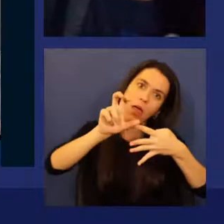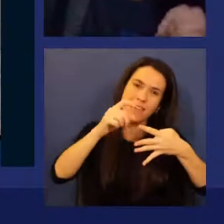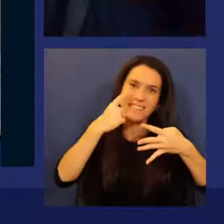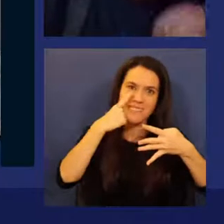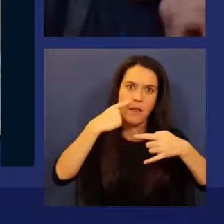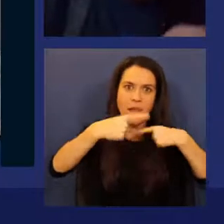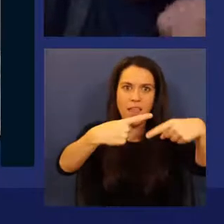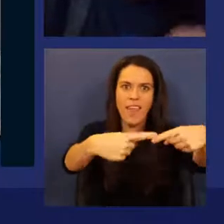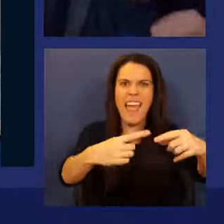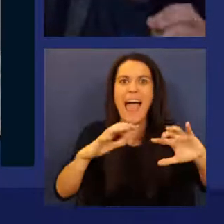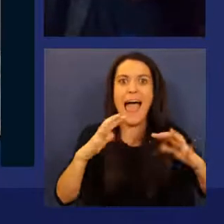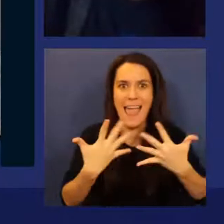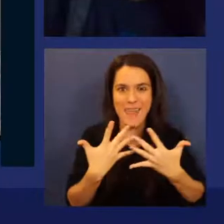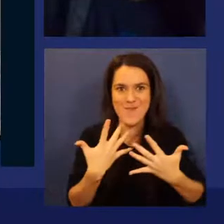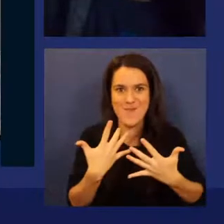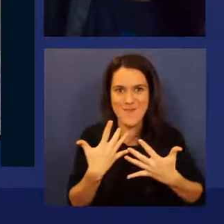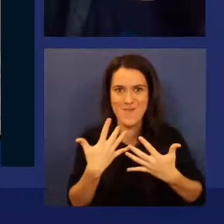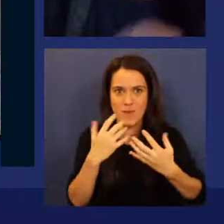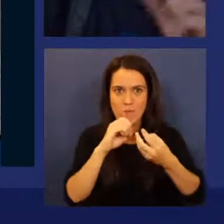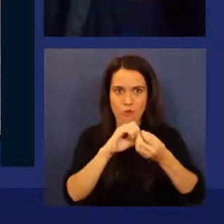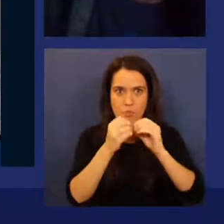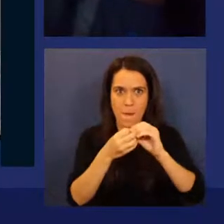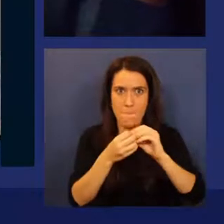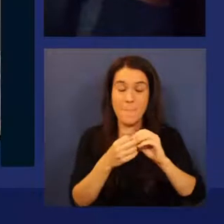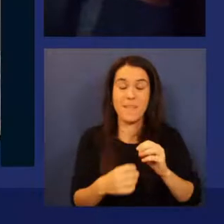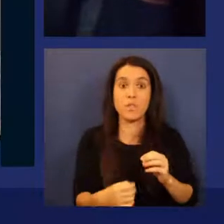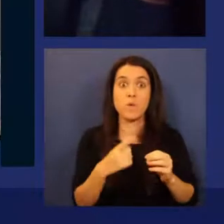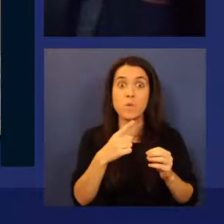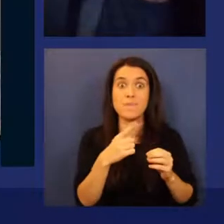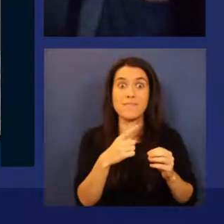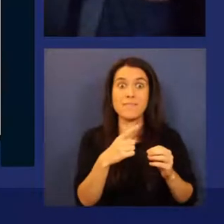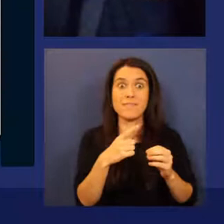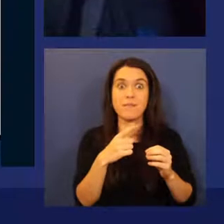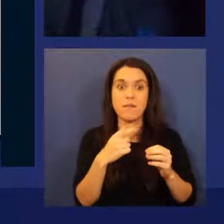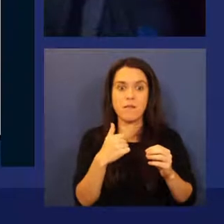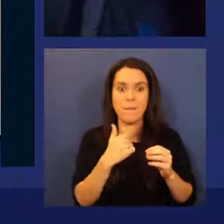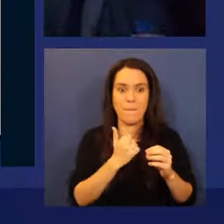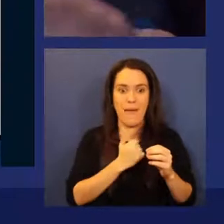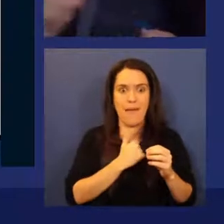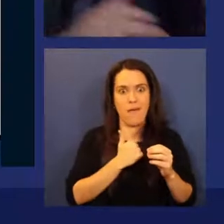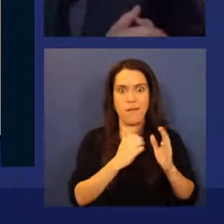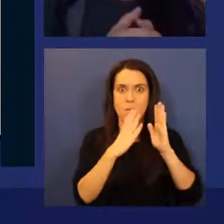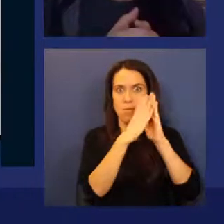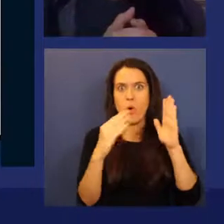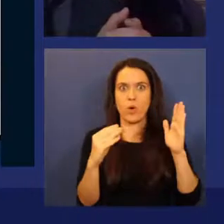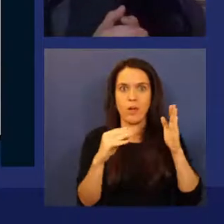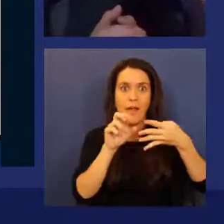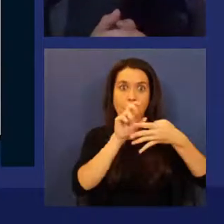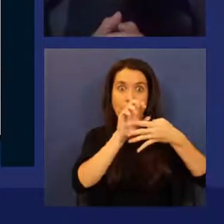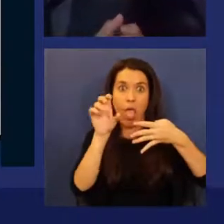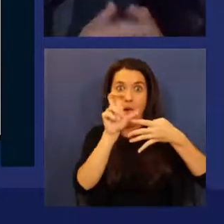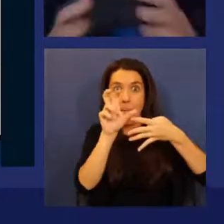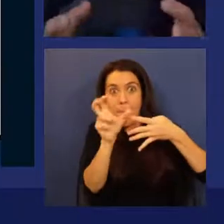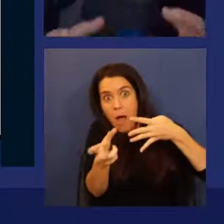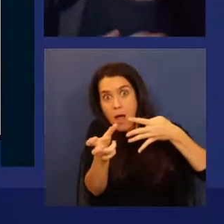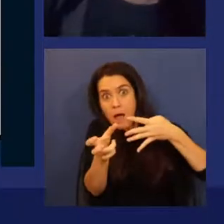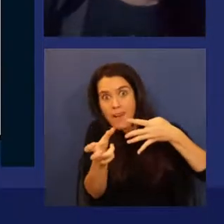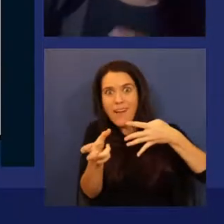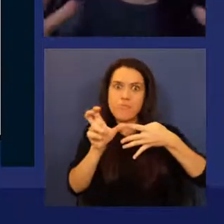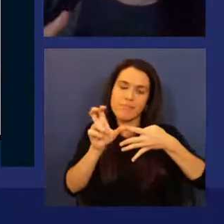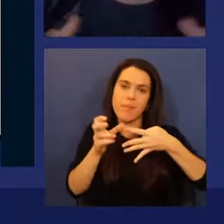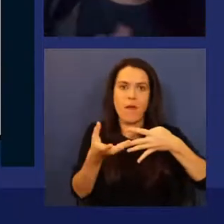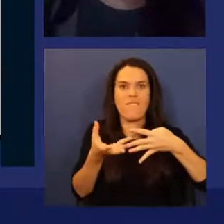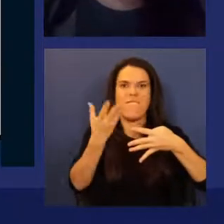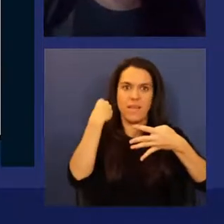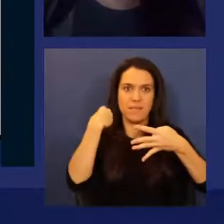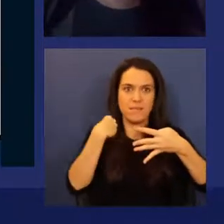mechanisms you can use as a modeler to debug your solutions. So here's an image, and this is really